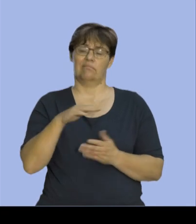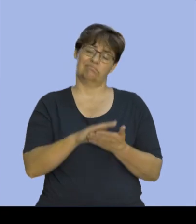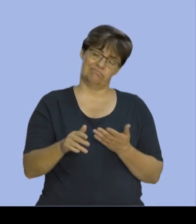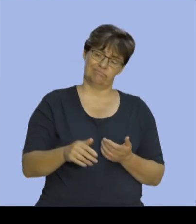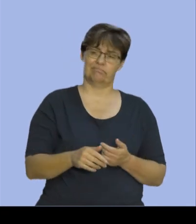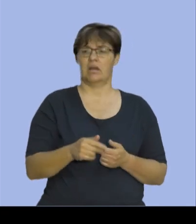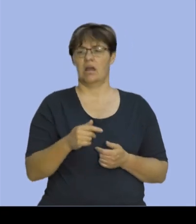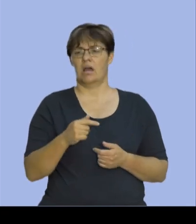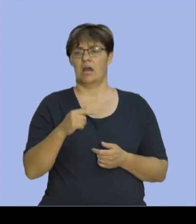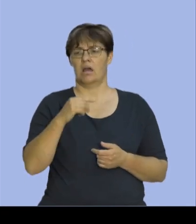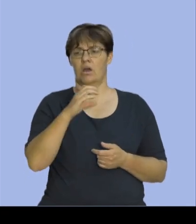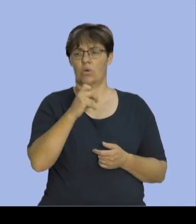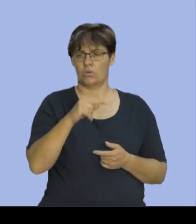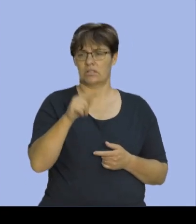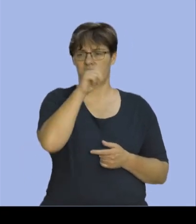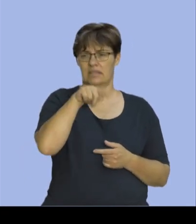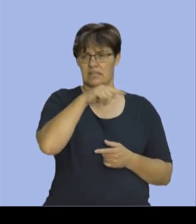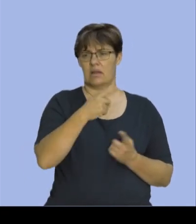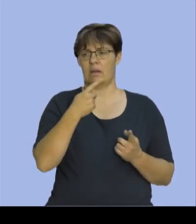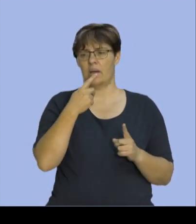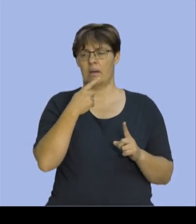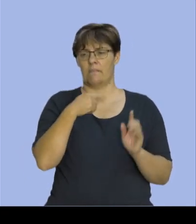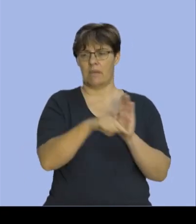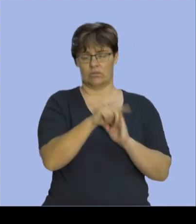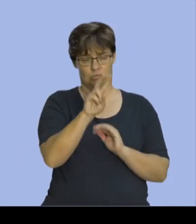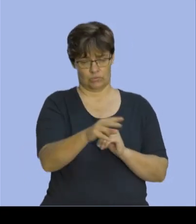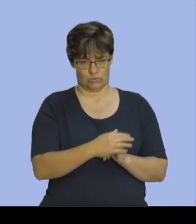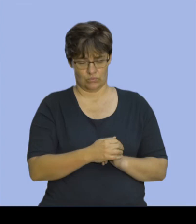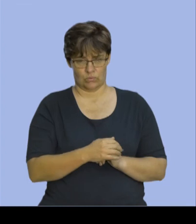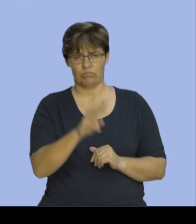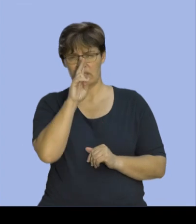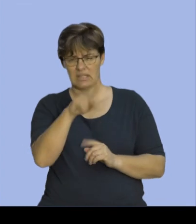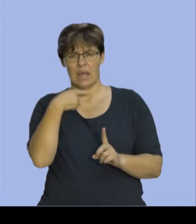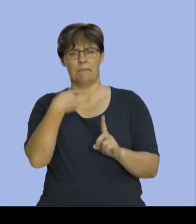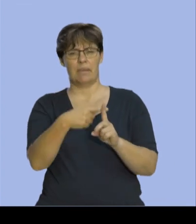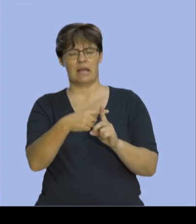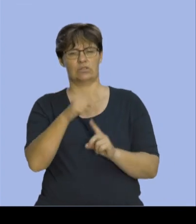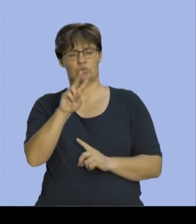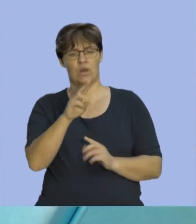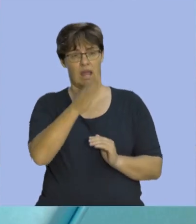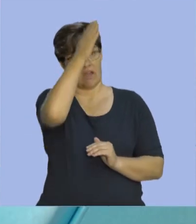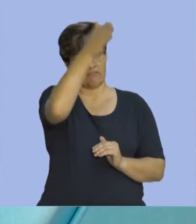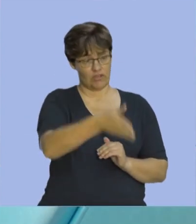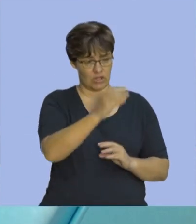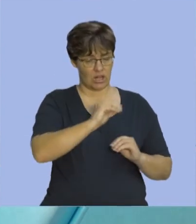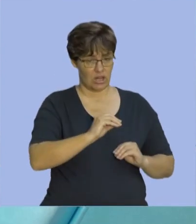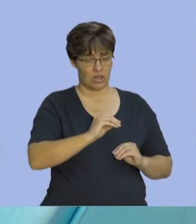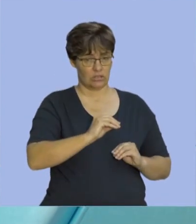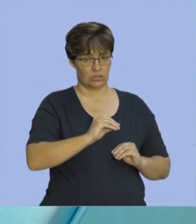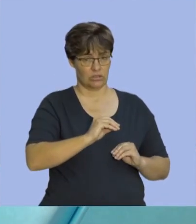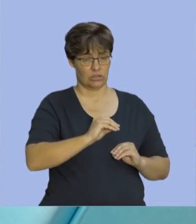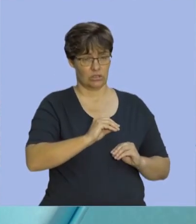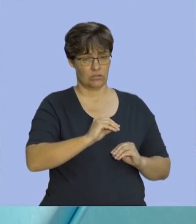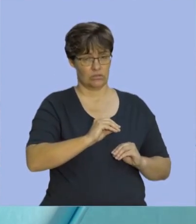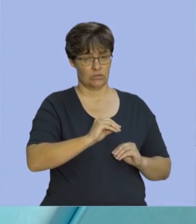Now, already you can see the plus 2 because when you talk about the vertical stretch, guys, going up or down, we are